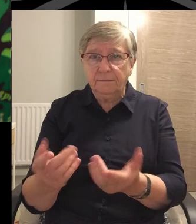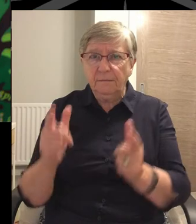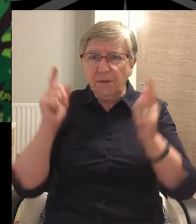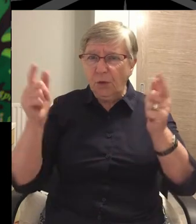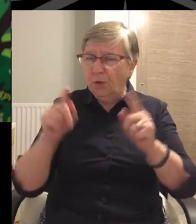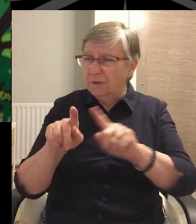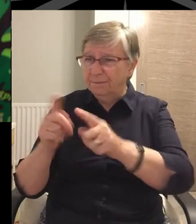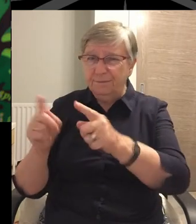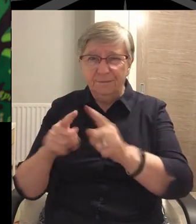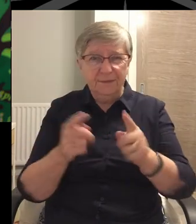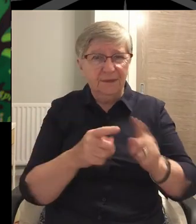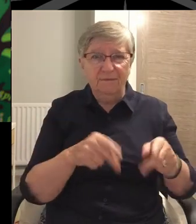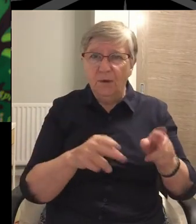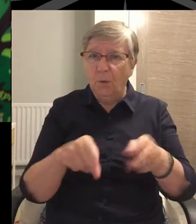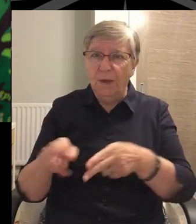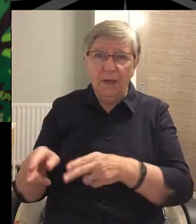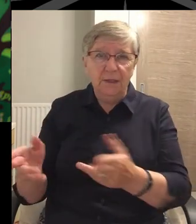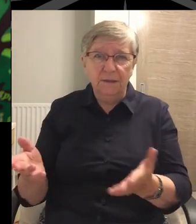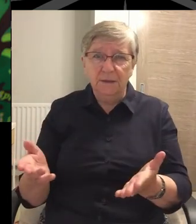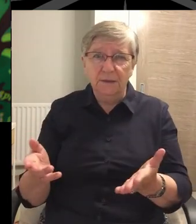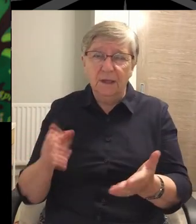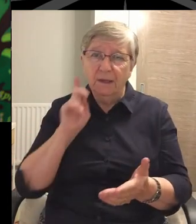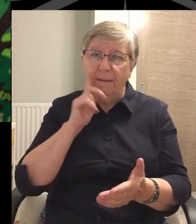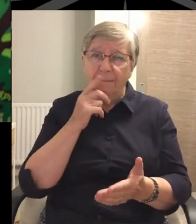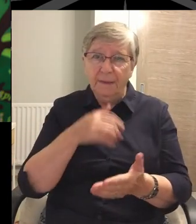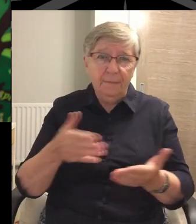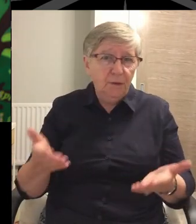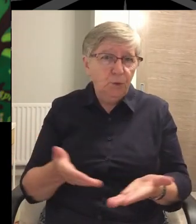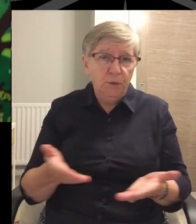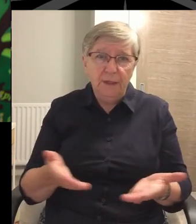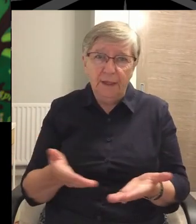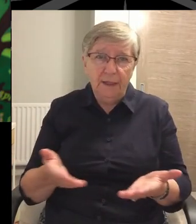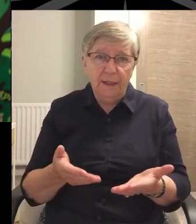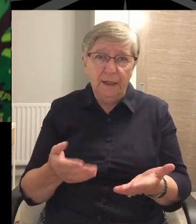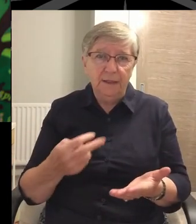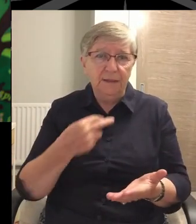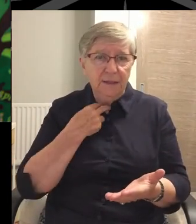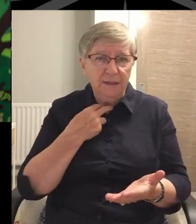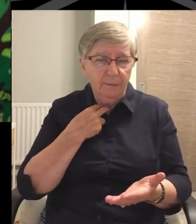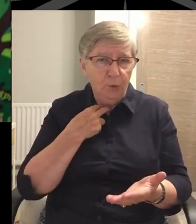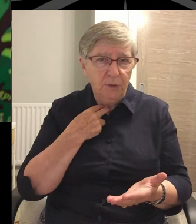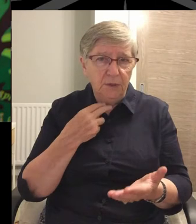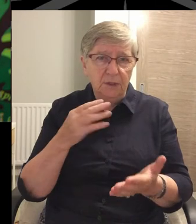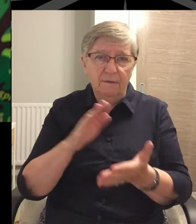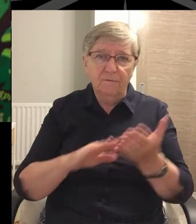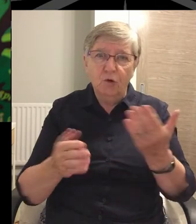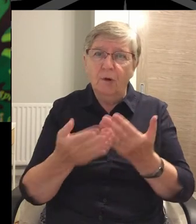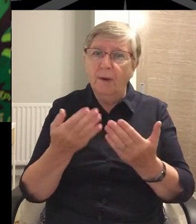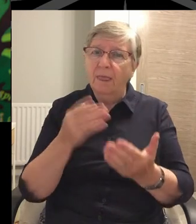Lord, in so many ways, folk in our day and age are let down by others.